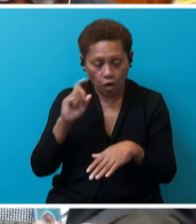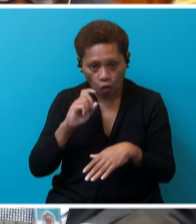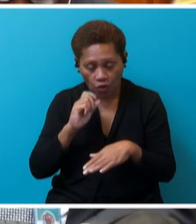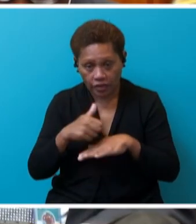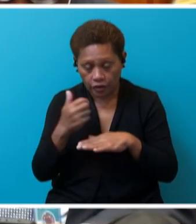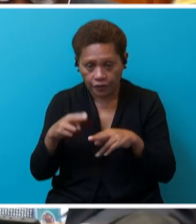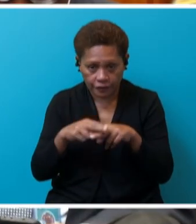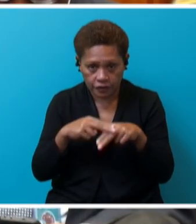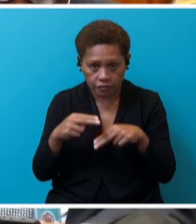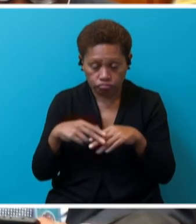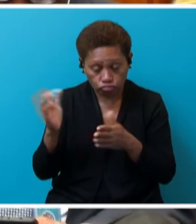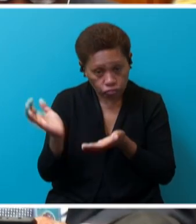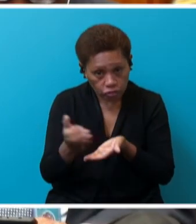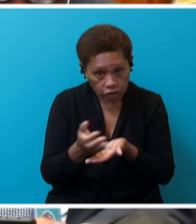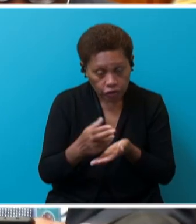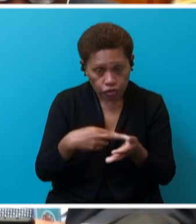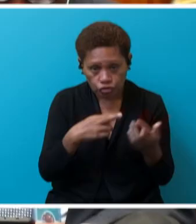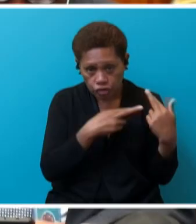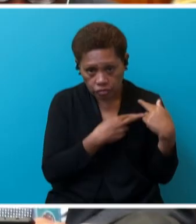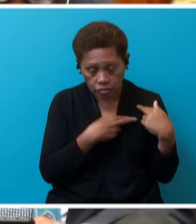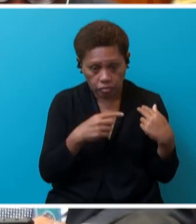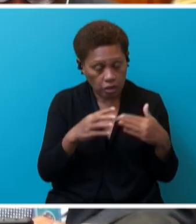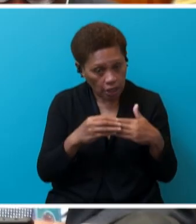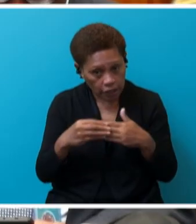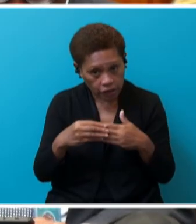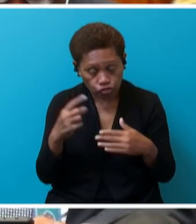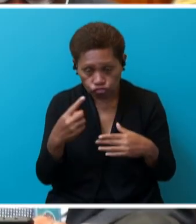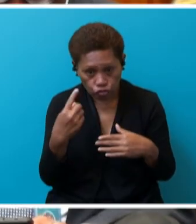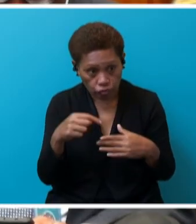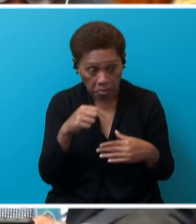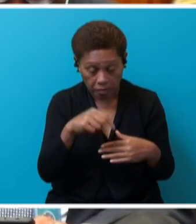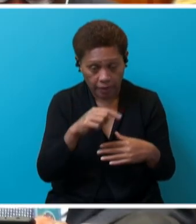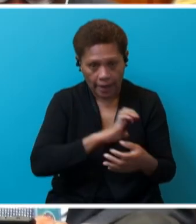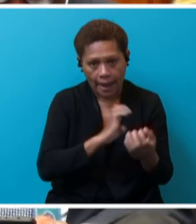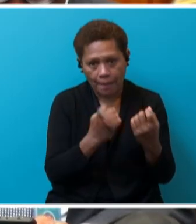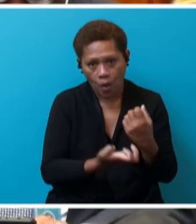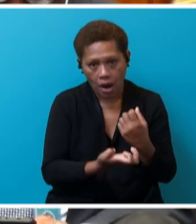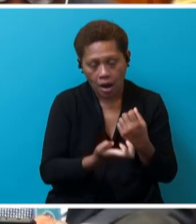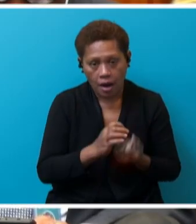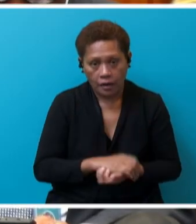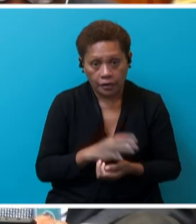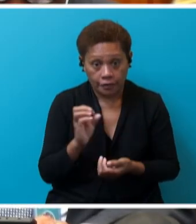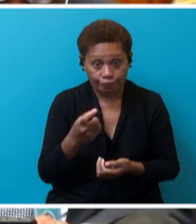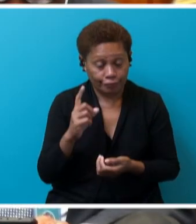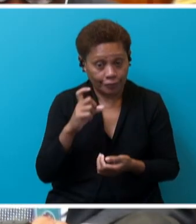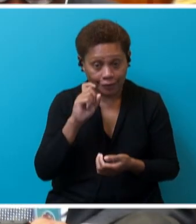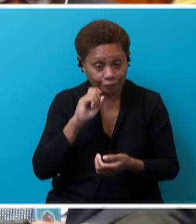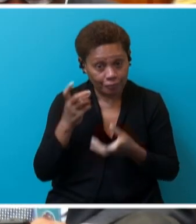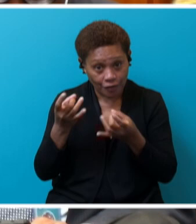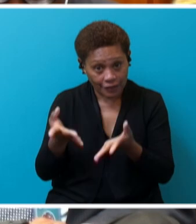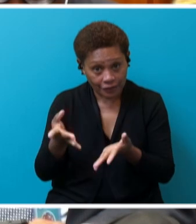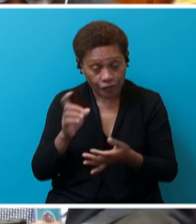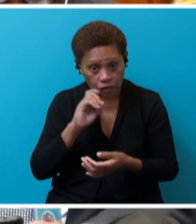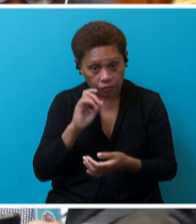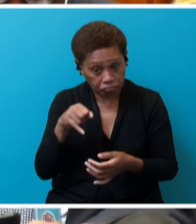our collective responsibilities as leaders, whoever is in power. The provision of water is